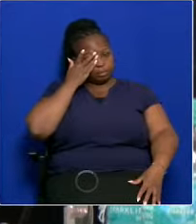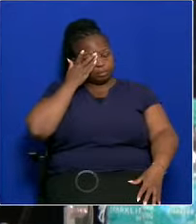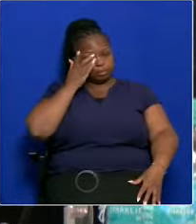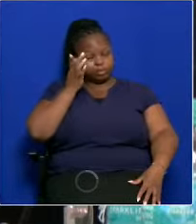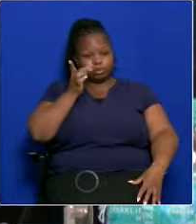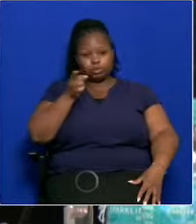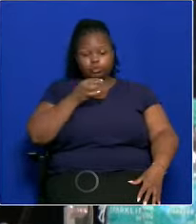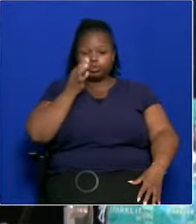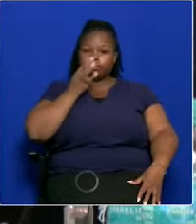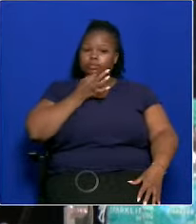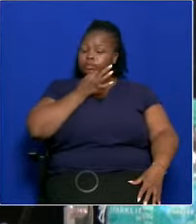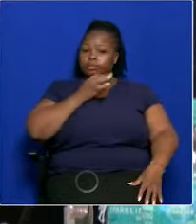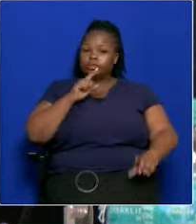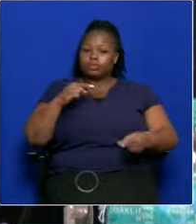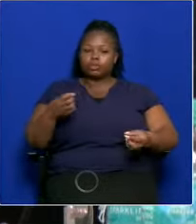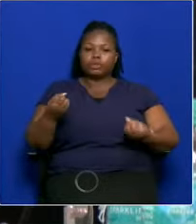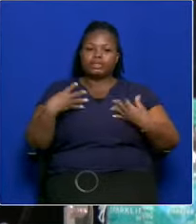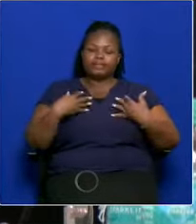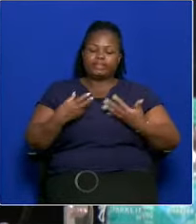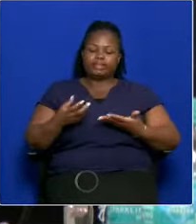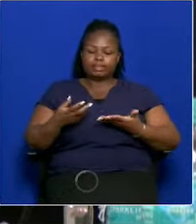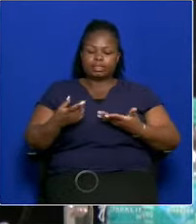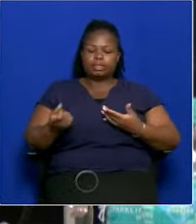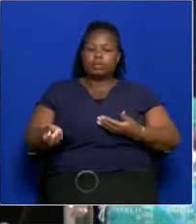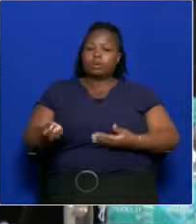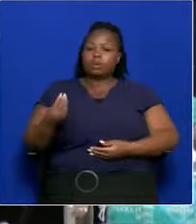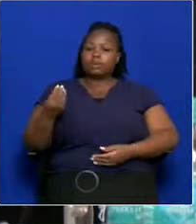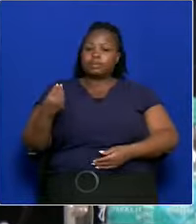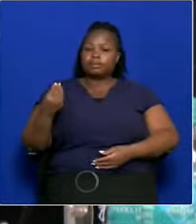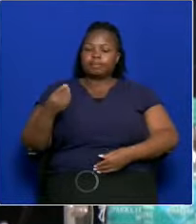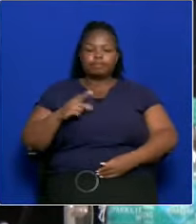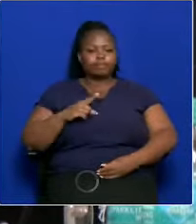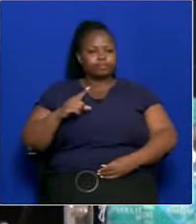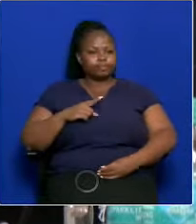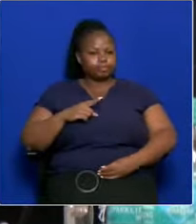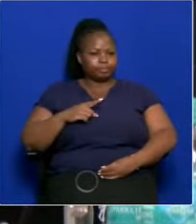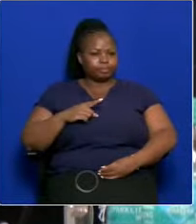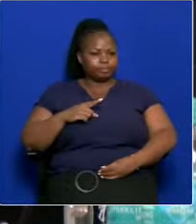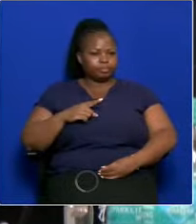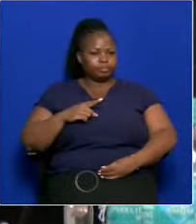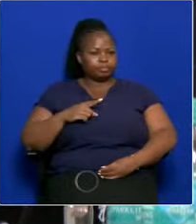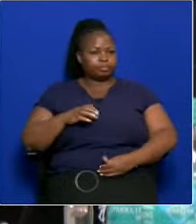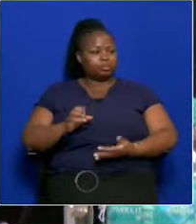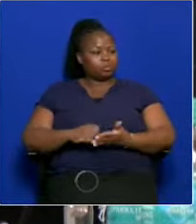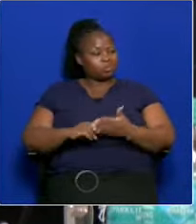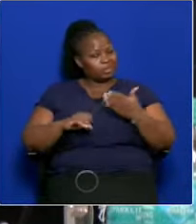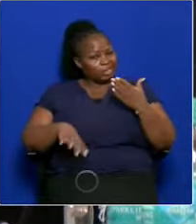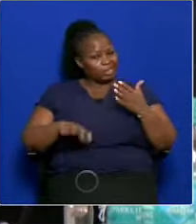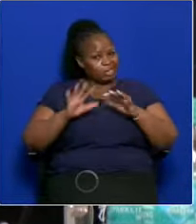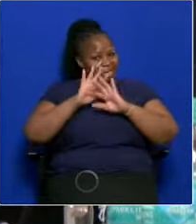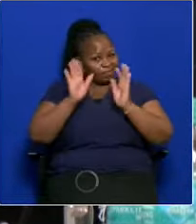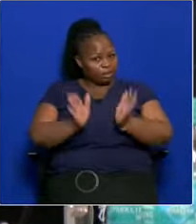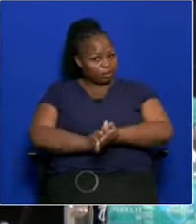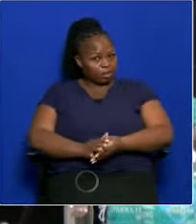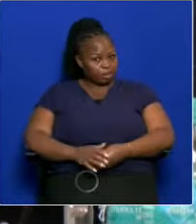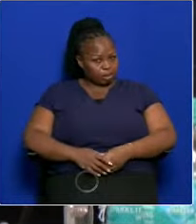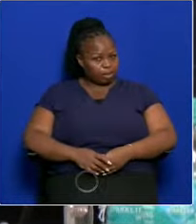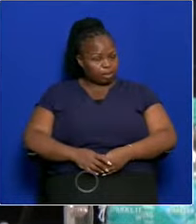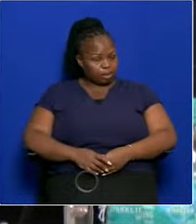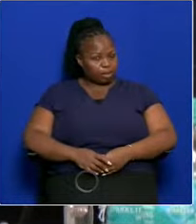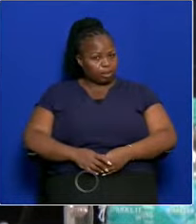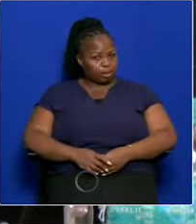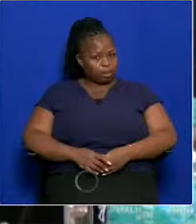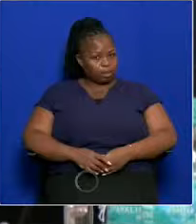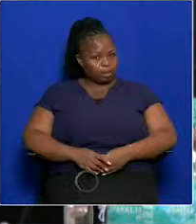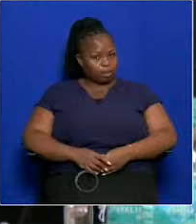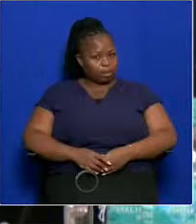those WhatsApps because you either deleted everything periodically from that